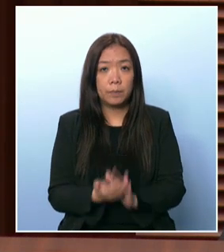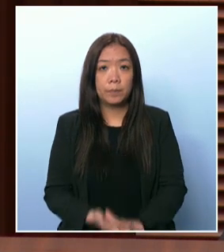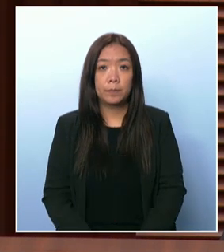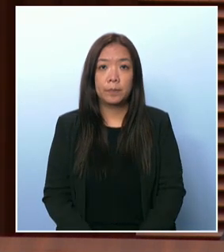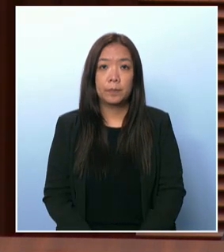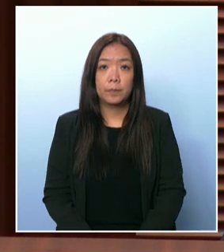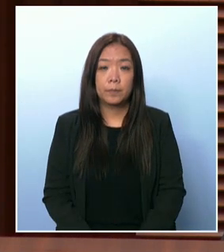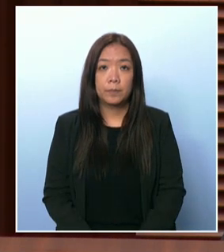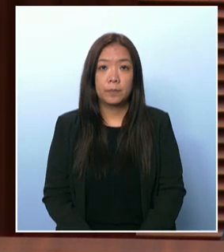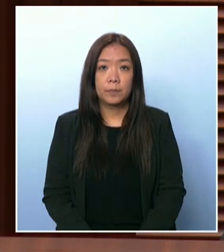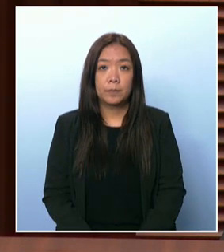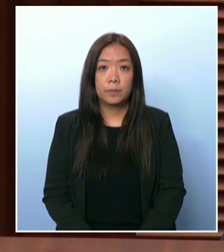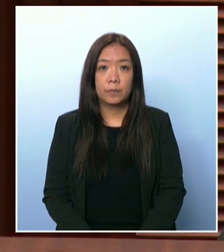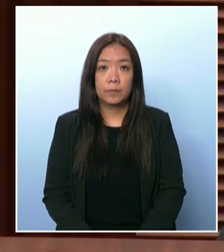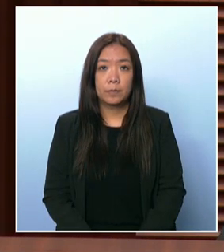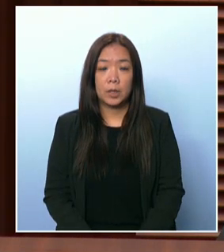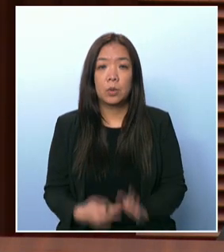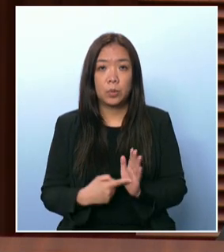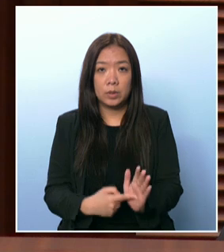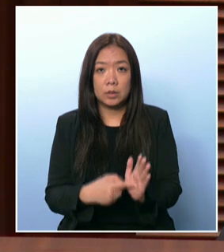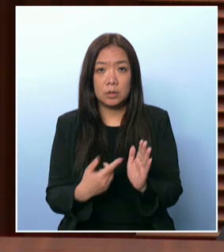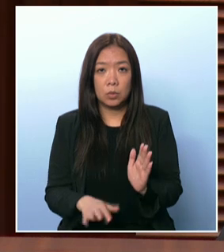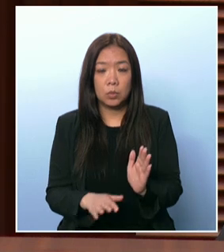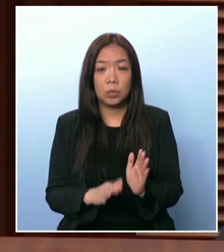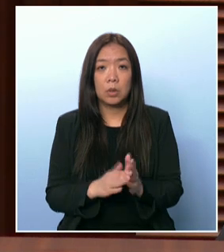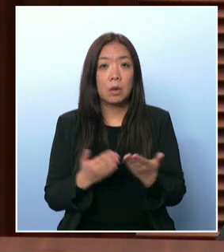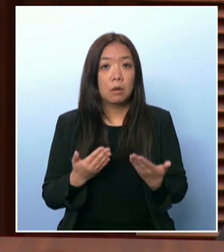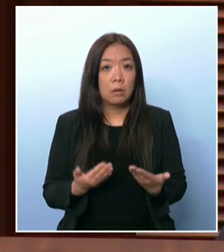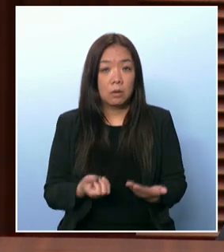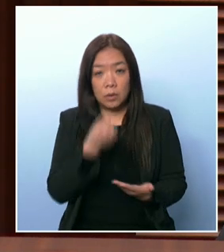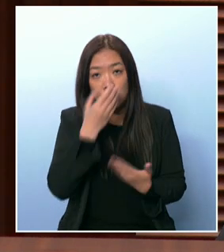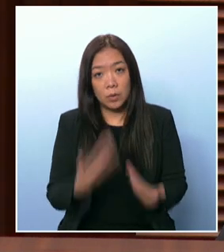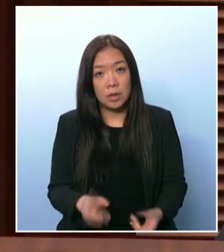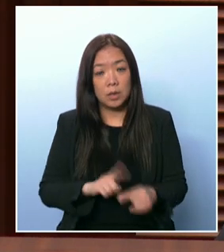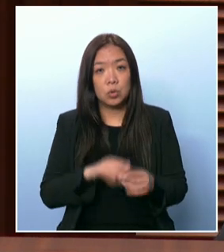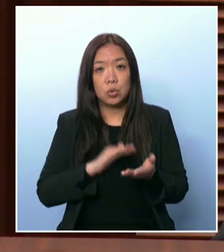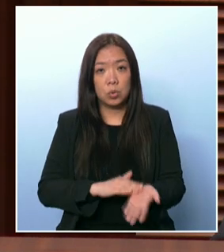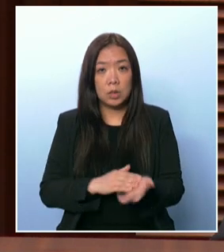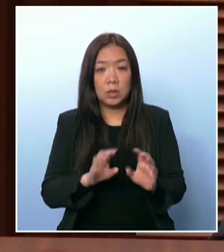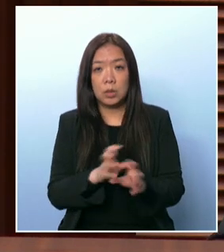we will look into their age brackets, for instance.